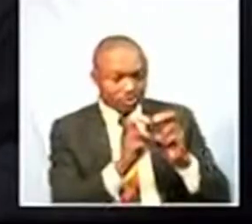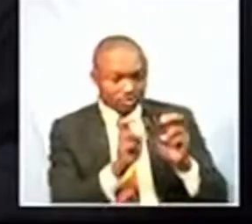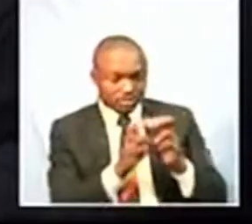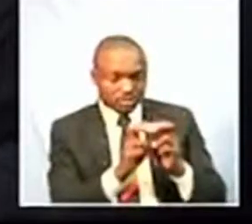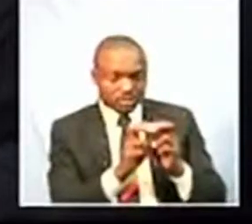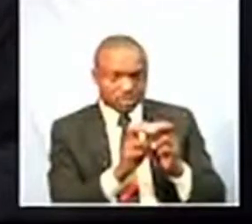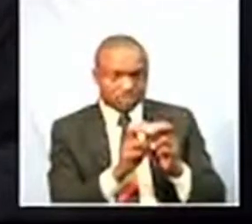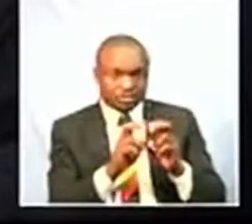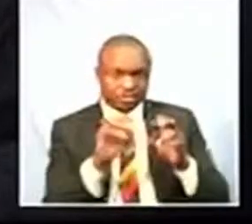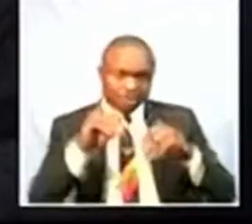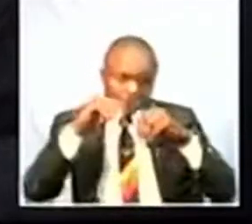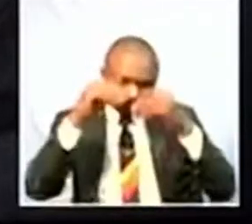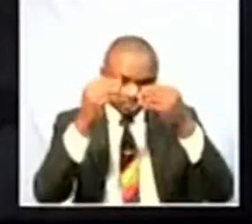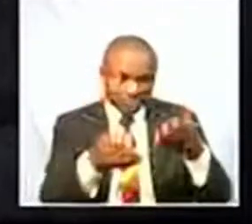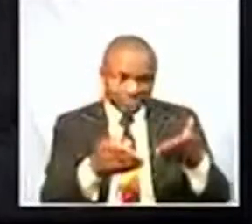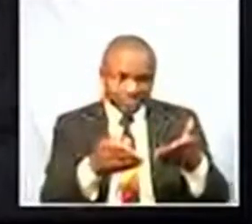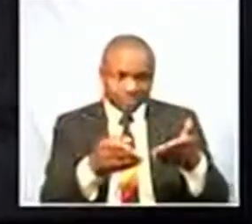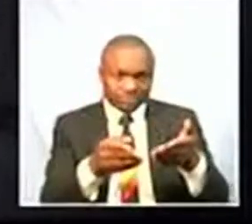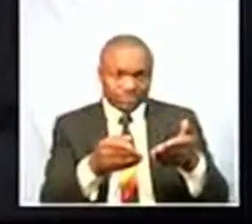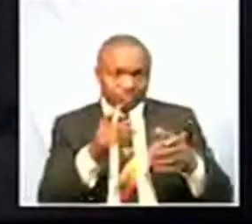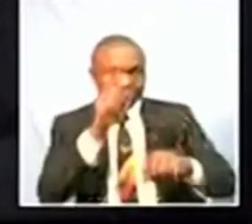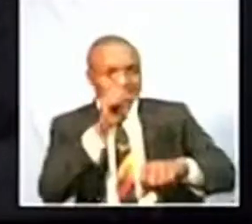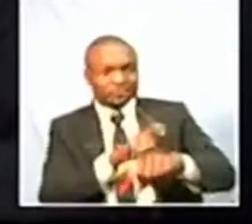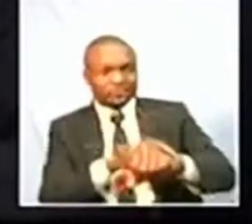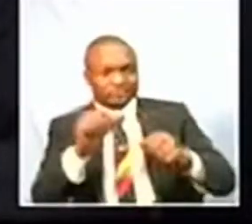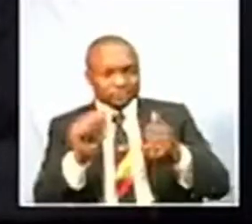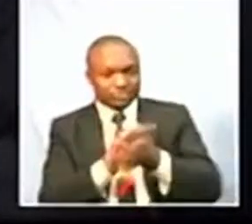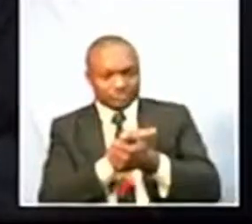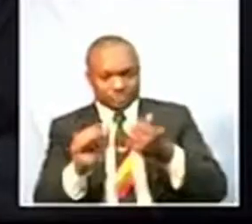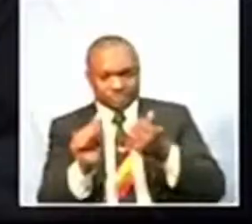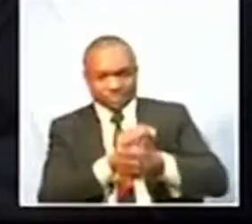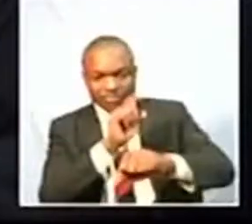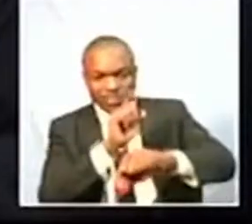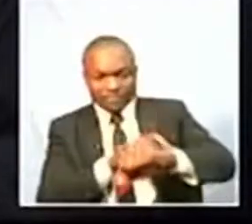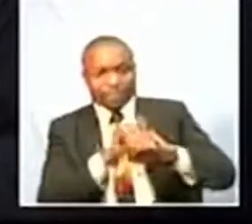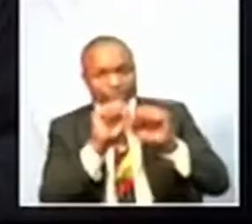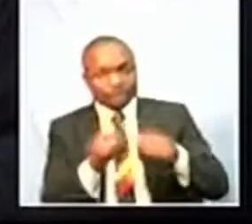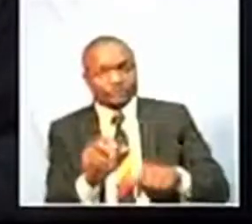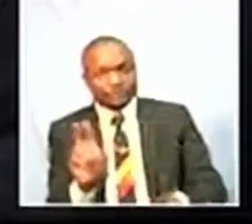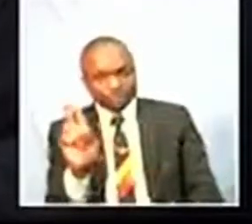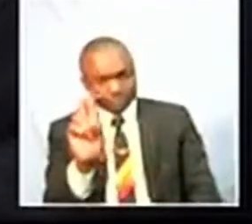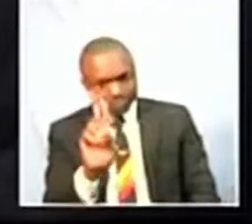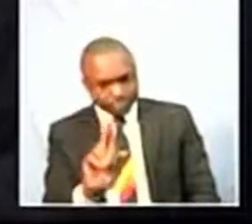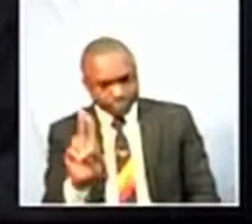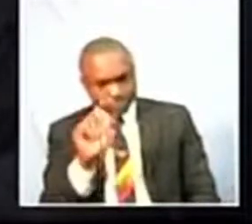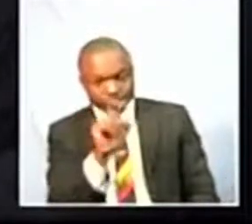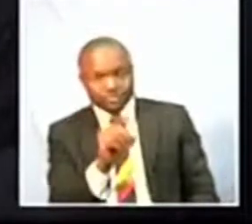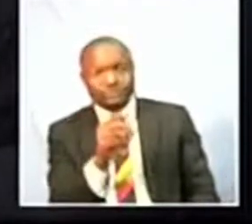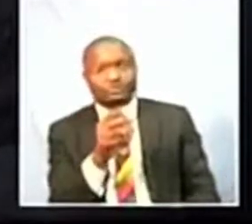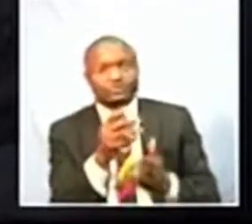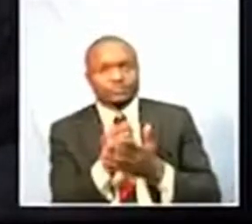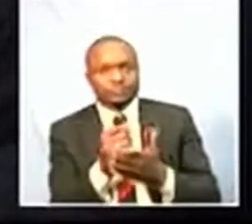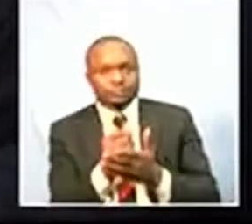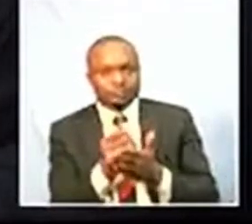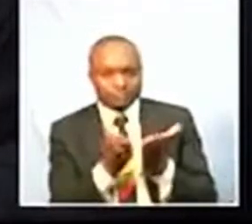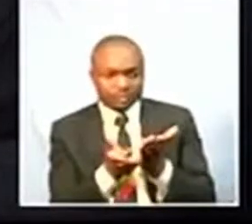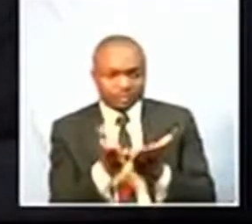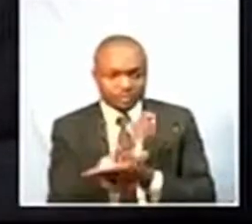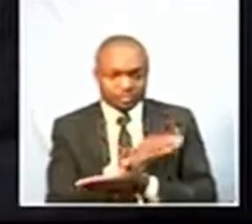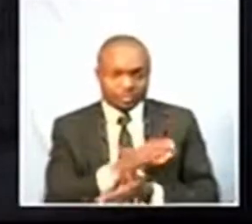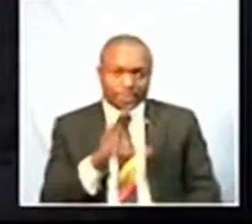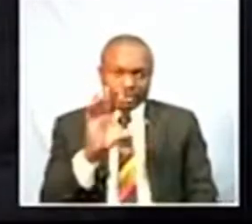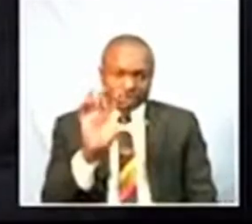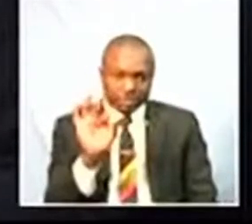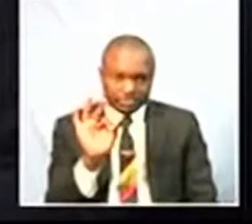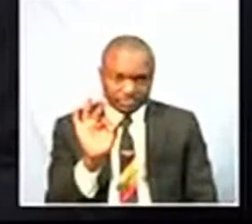been handed over, so that during the defects liability period, that is when you can use that money. Then on page 17